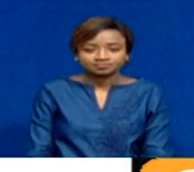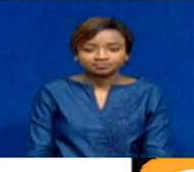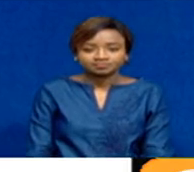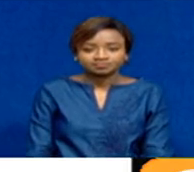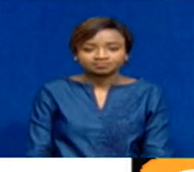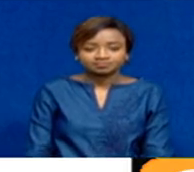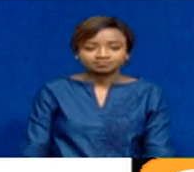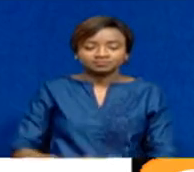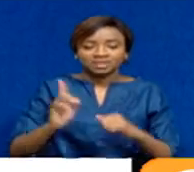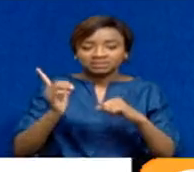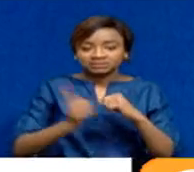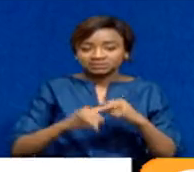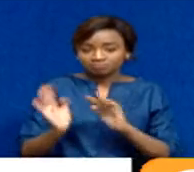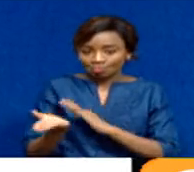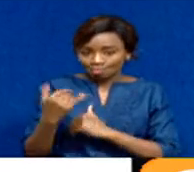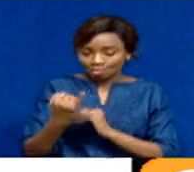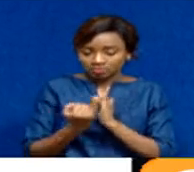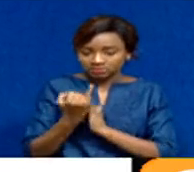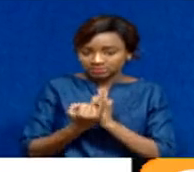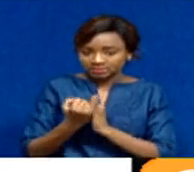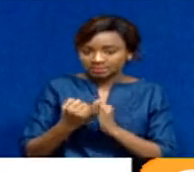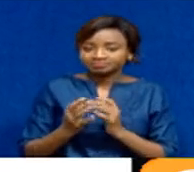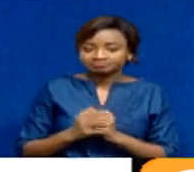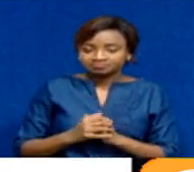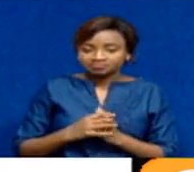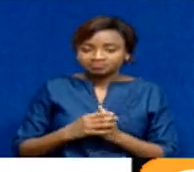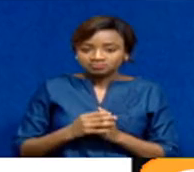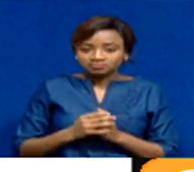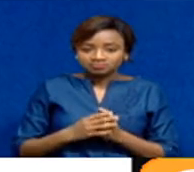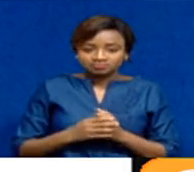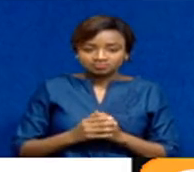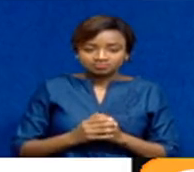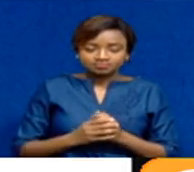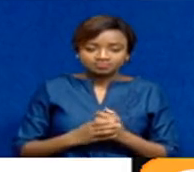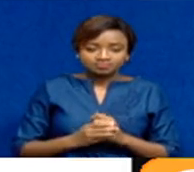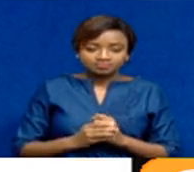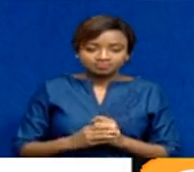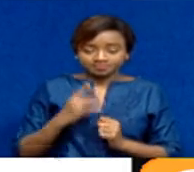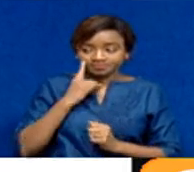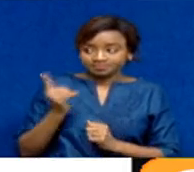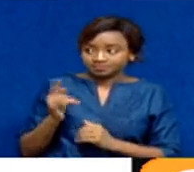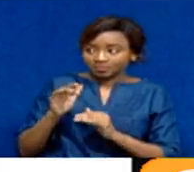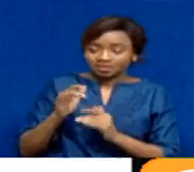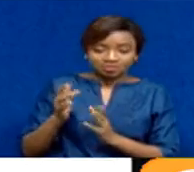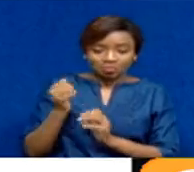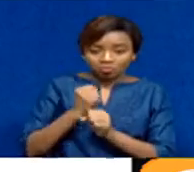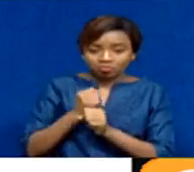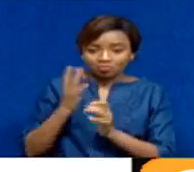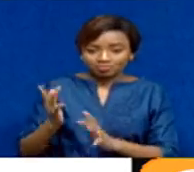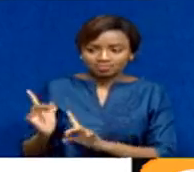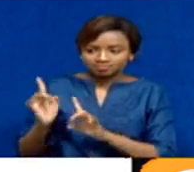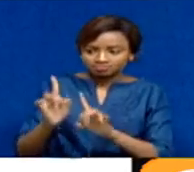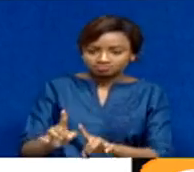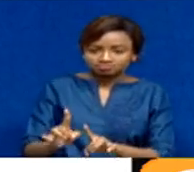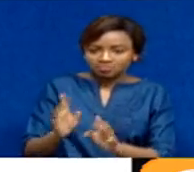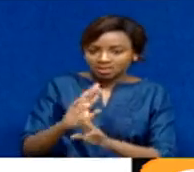6 a.m. Saturday, tens of fishermen from Kenya arrived at the Usenge Beach, Lake Victoria, ready for a ride